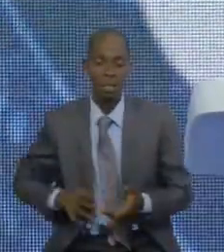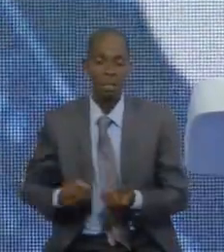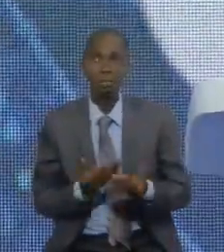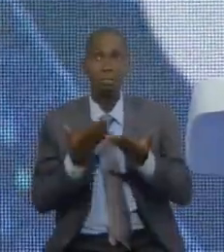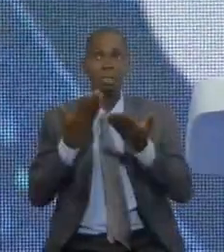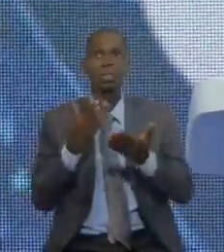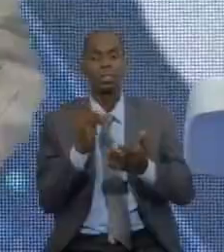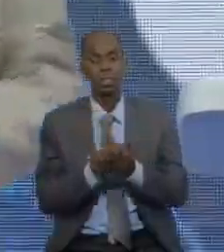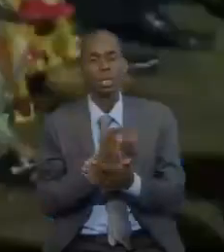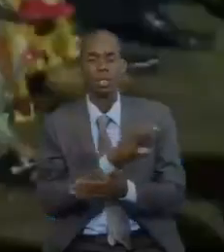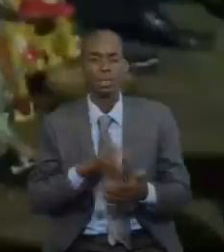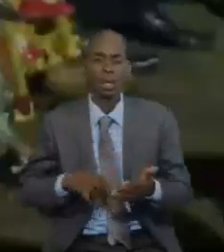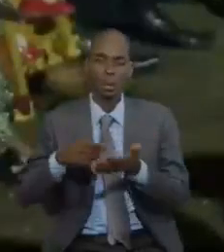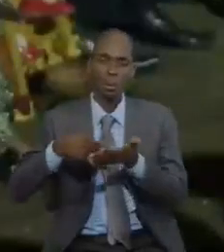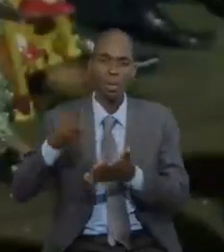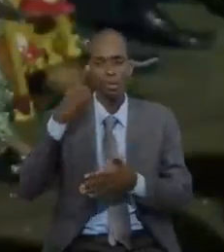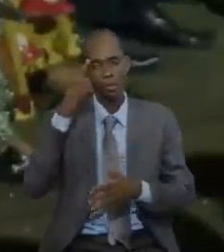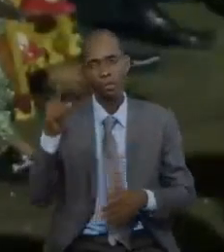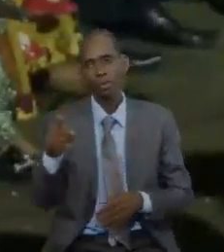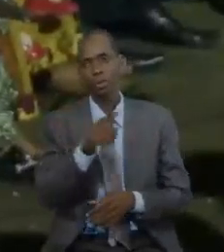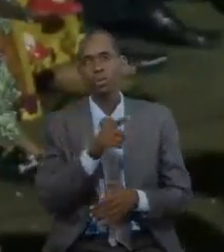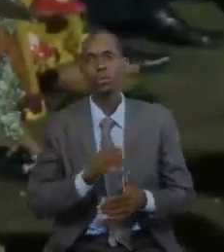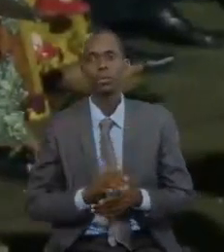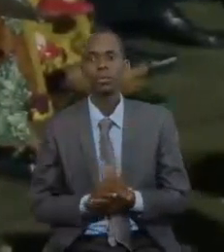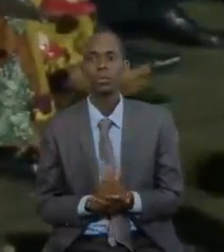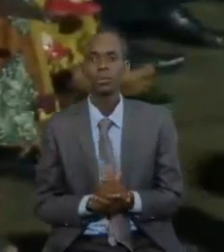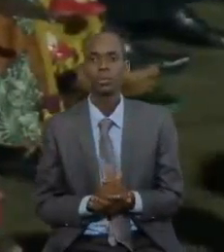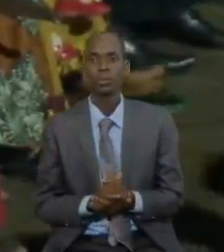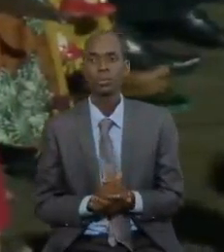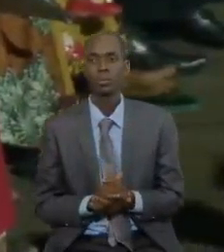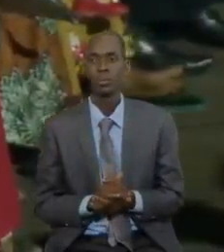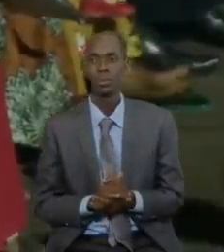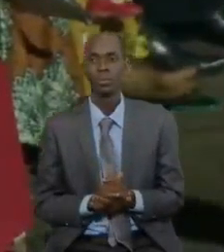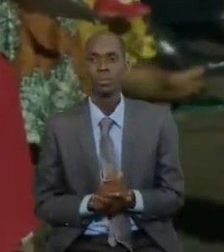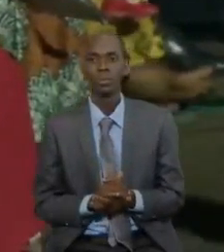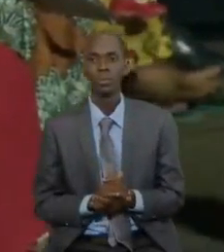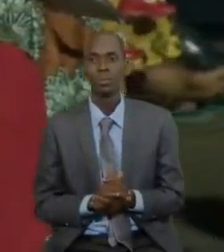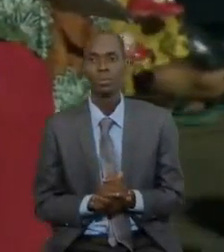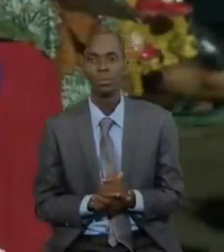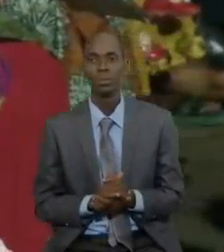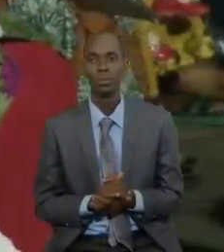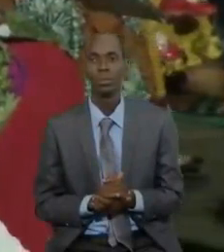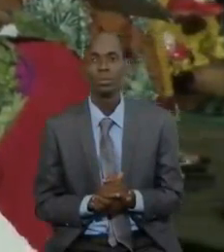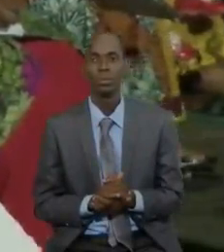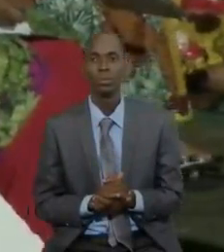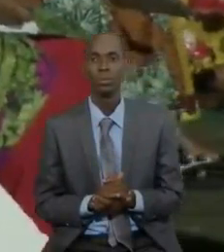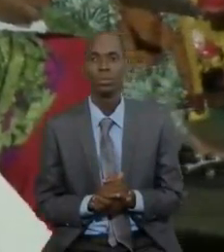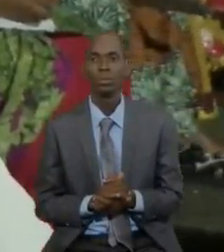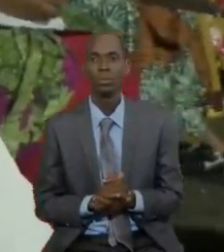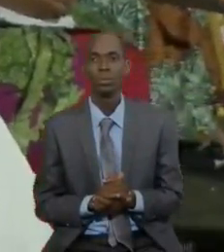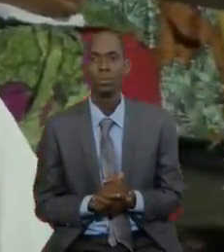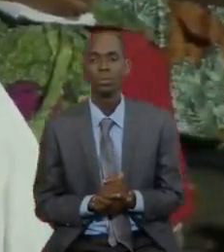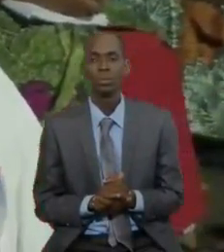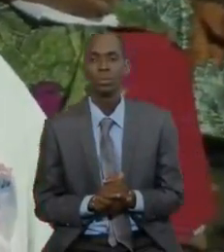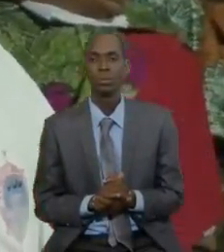price he paid for you. Et qui a enlevé ta mort, ta punition, et maintenant tu es en Dieu parce qu'il a payé le prix pour